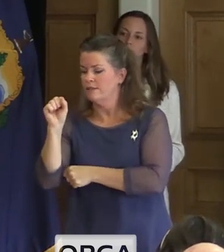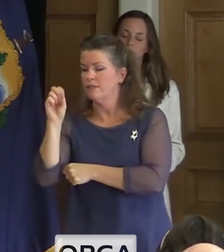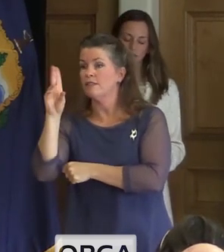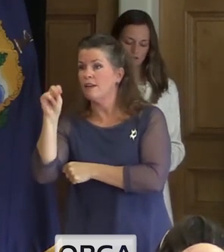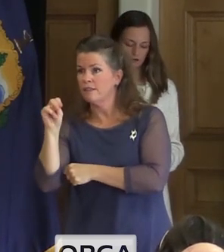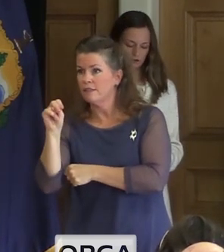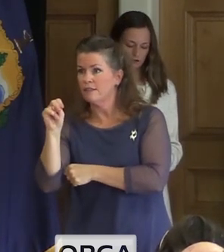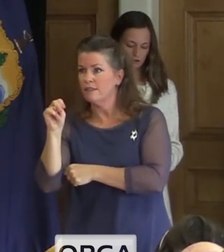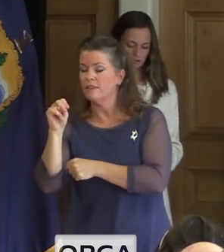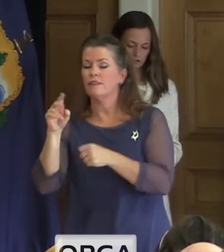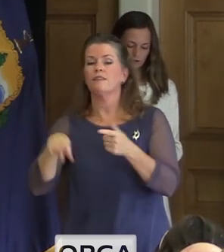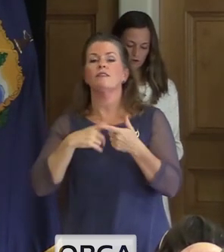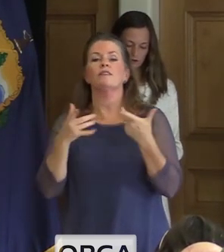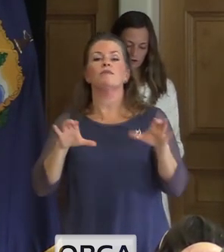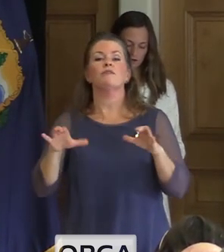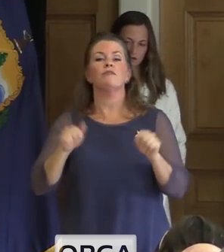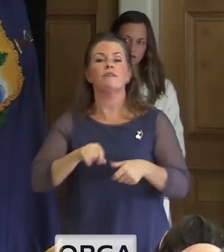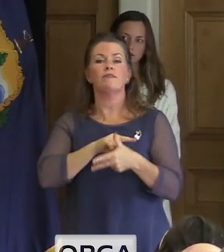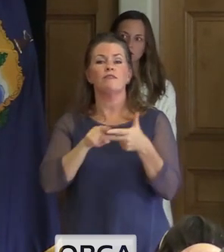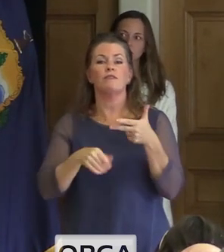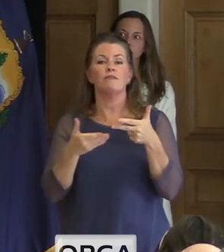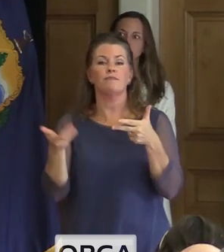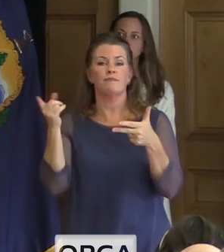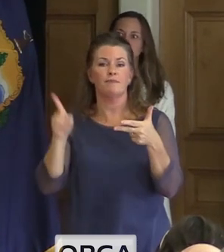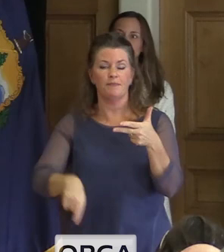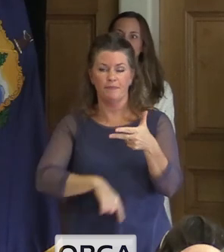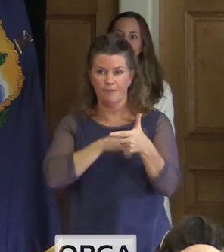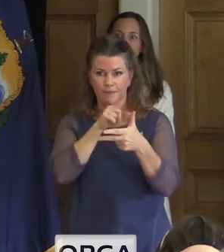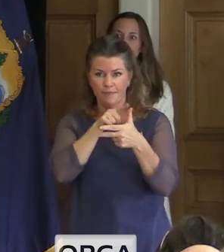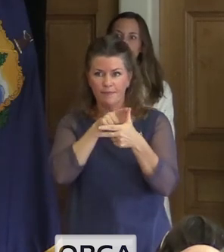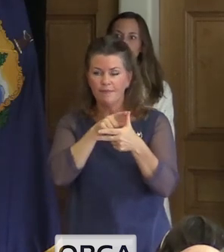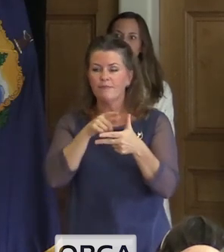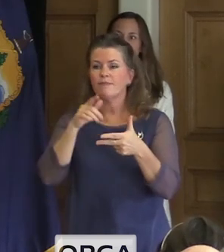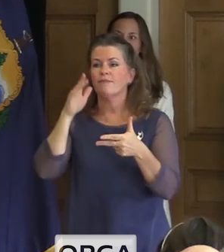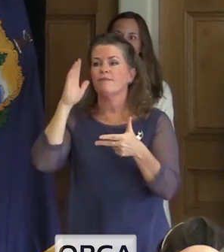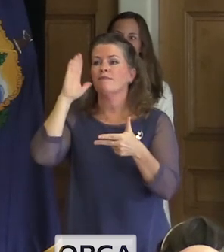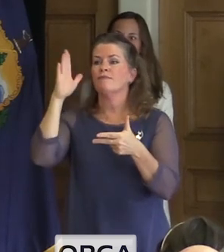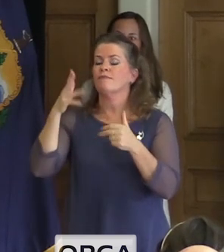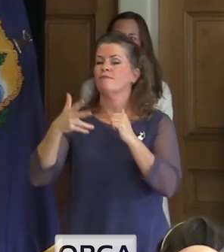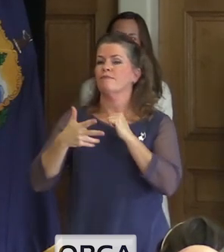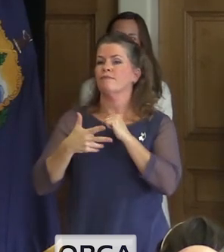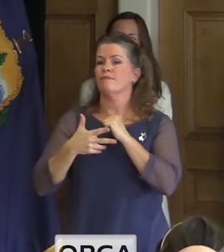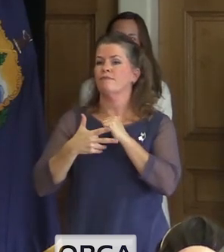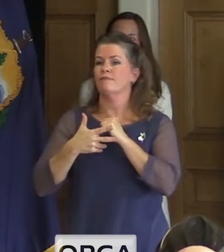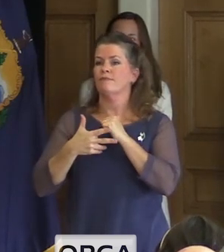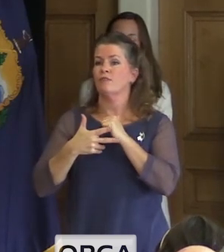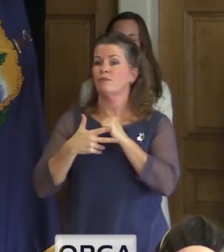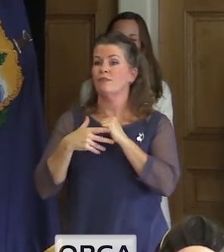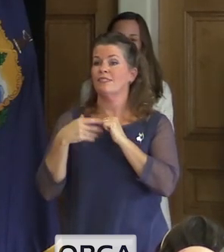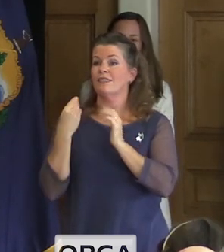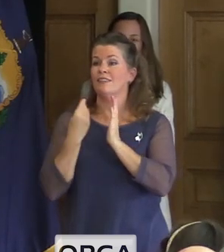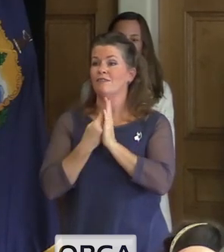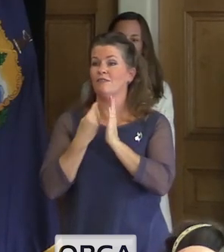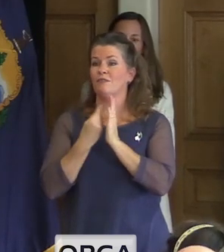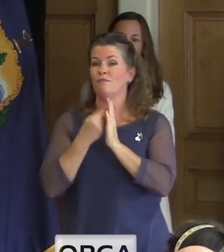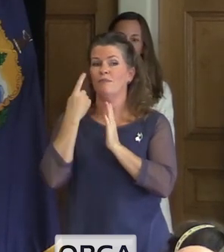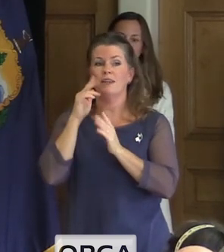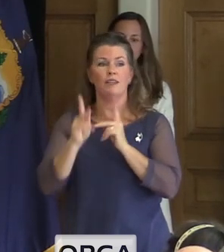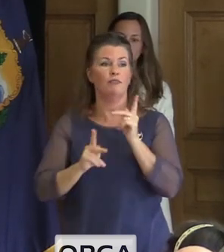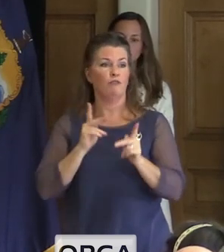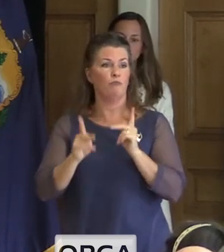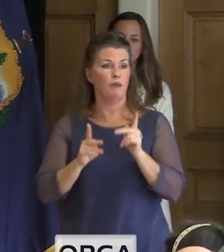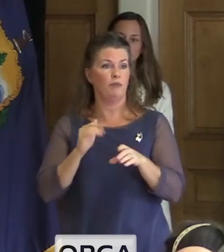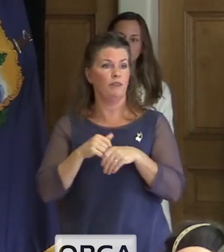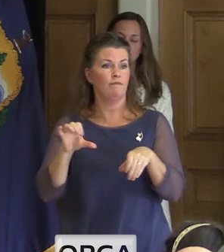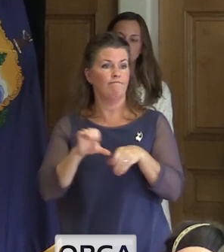happen. Number one, we will save people money on their fuel